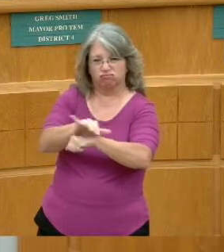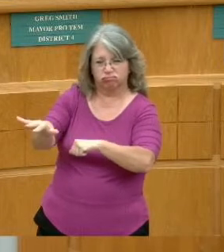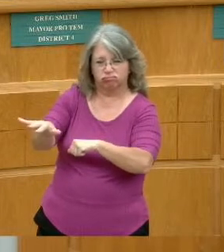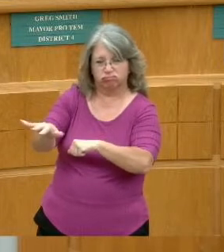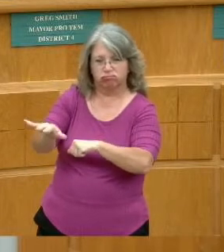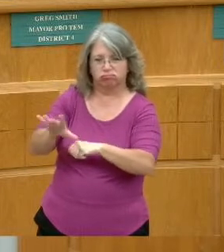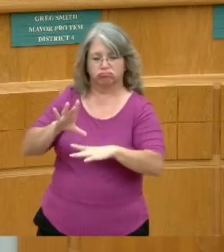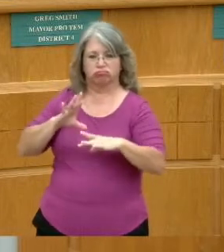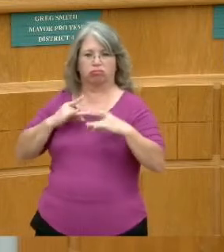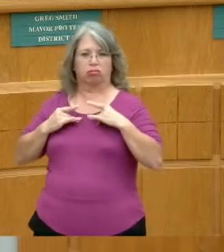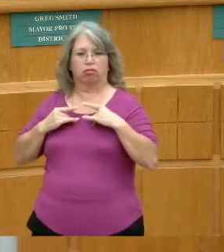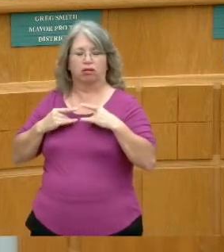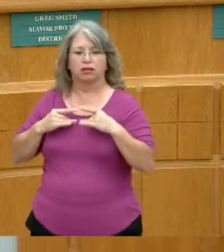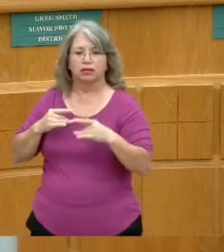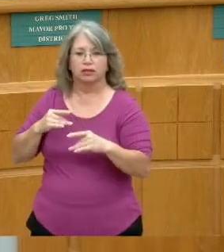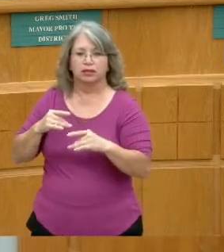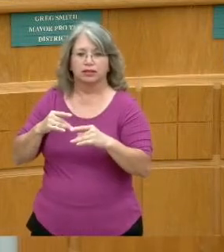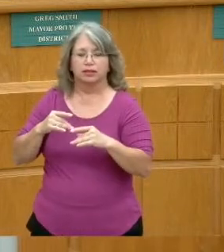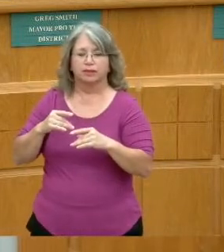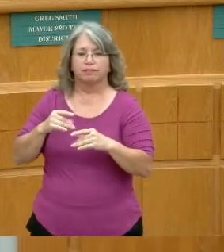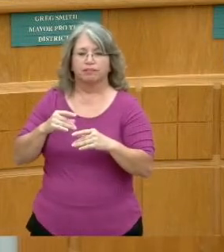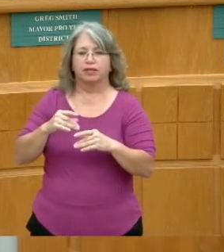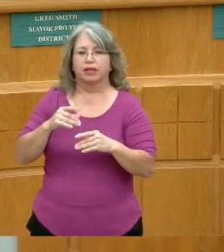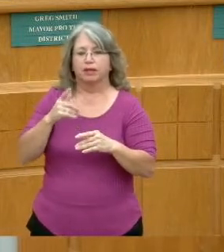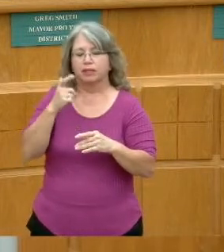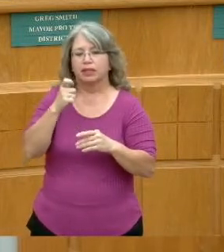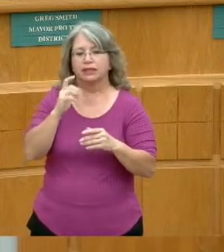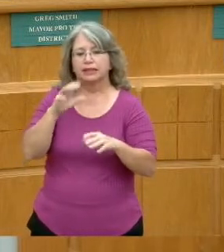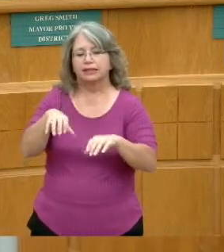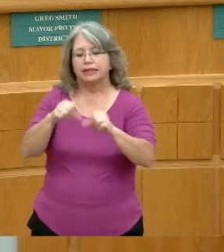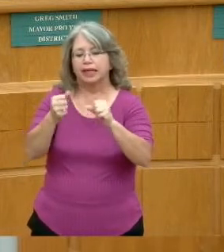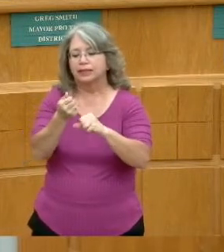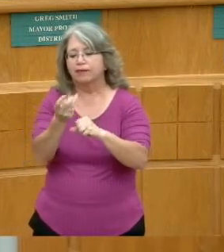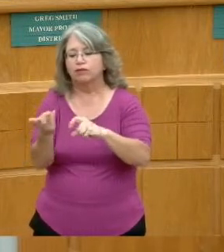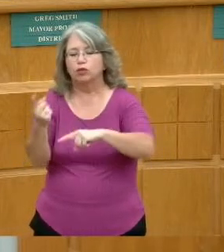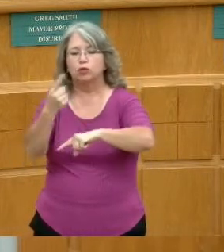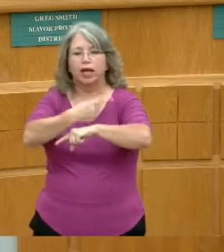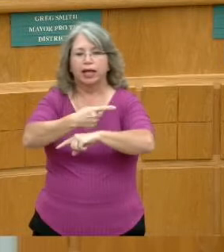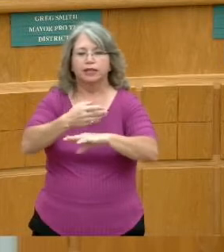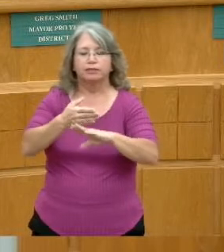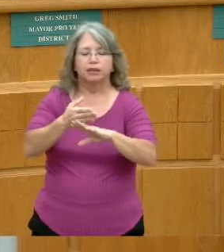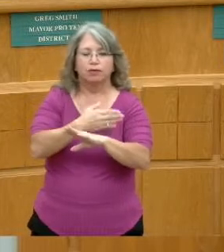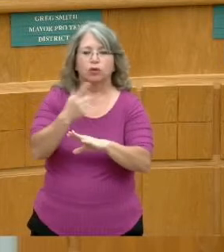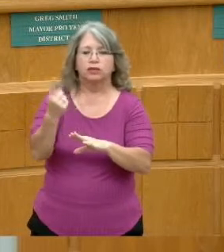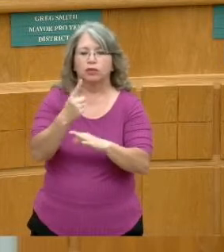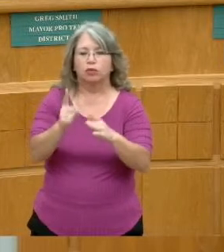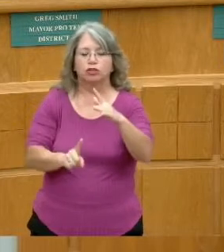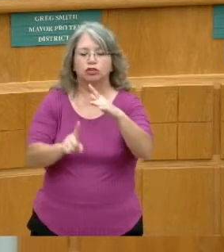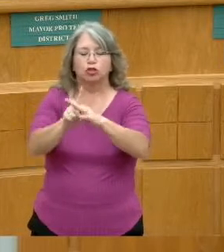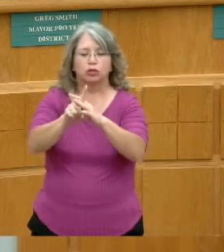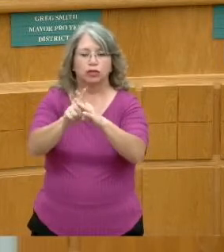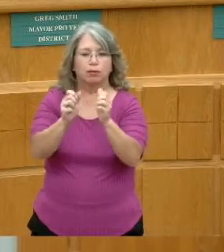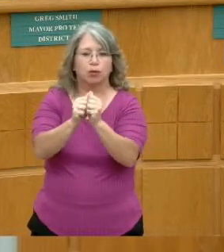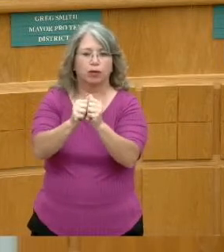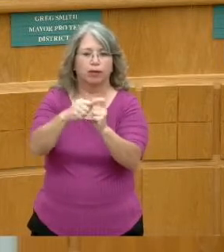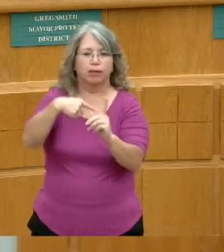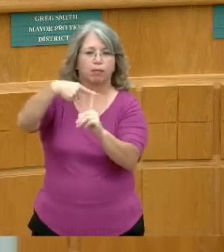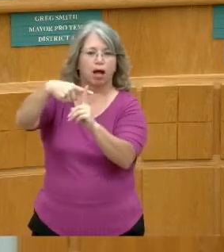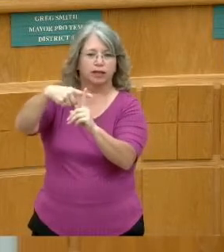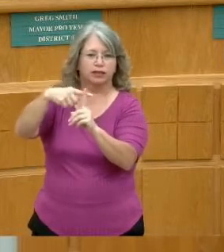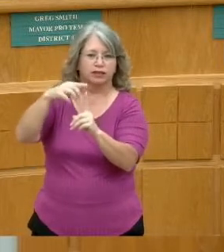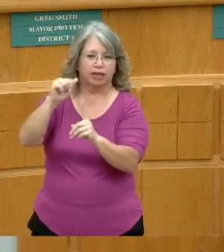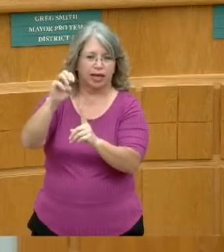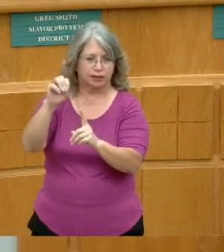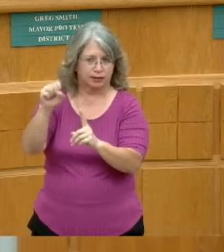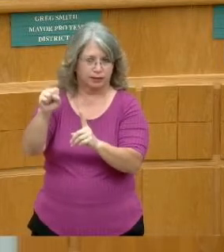a few more days until somebody that is infected shows up as a positive case in the data. So it's a way to look forward into the